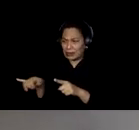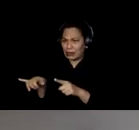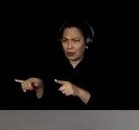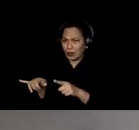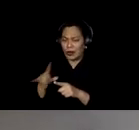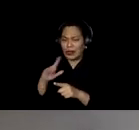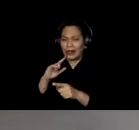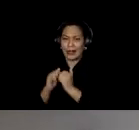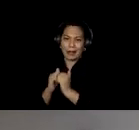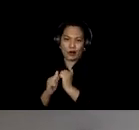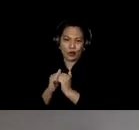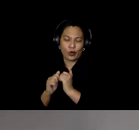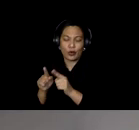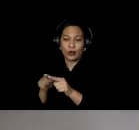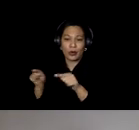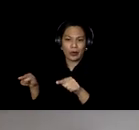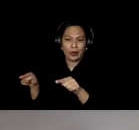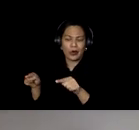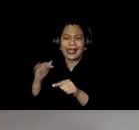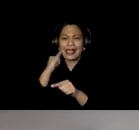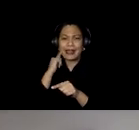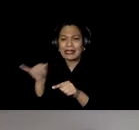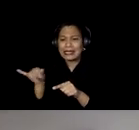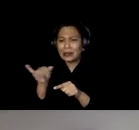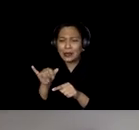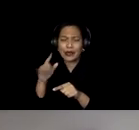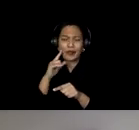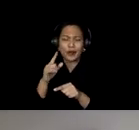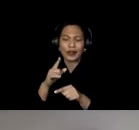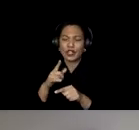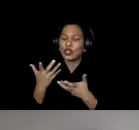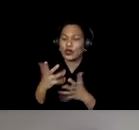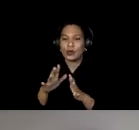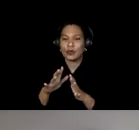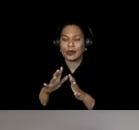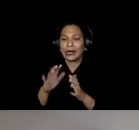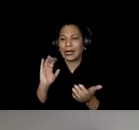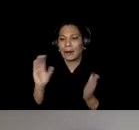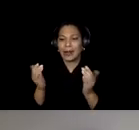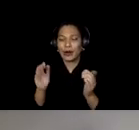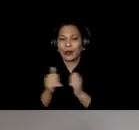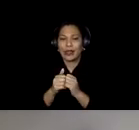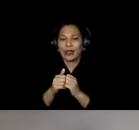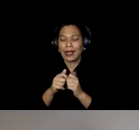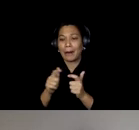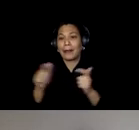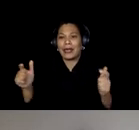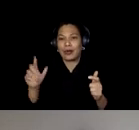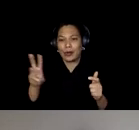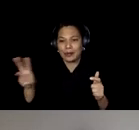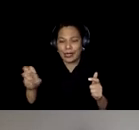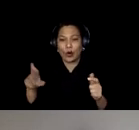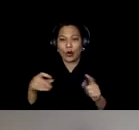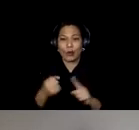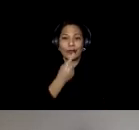website, that's kind of similar in size. You don't want to pick a site that is, you know, much bigger or very different from